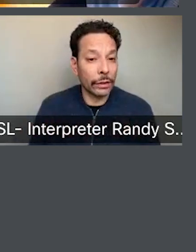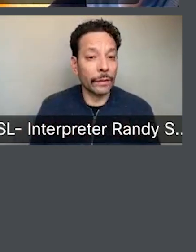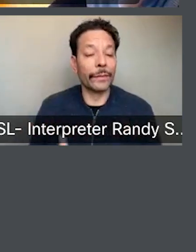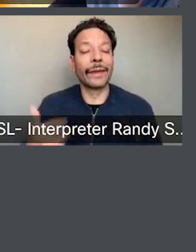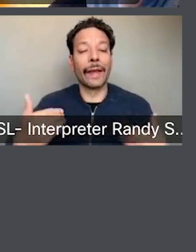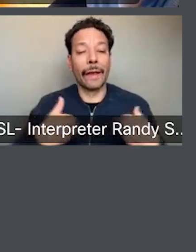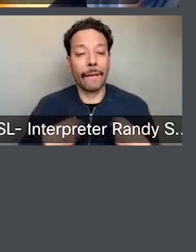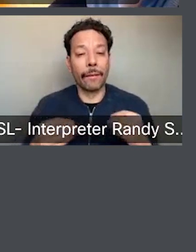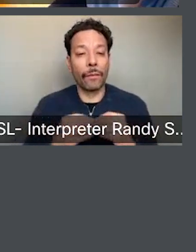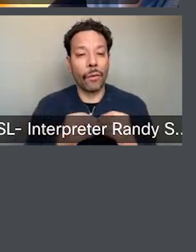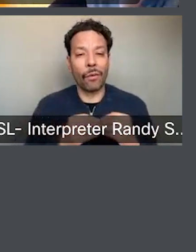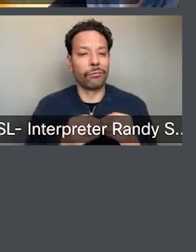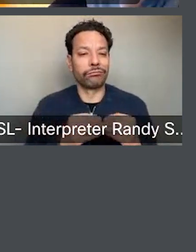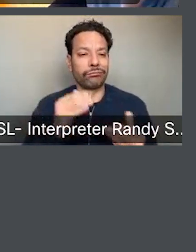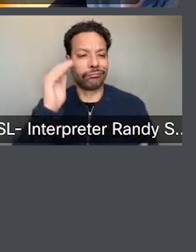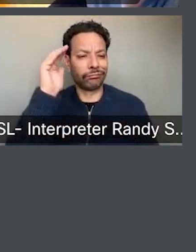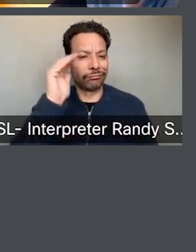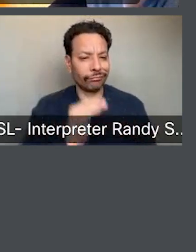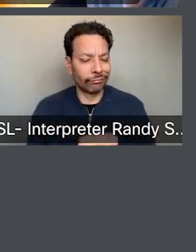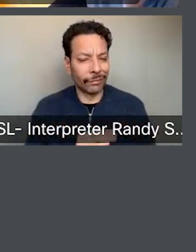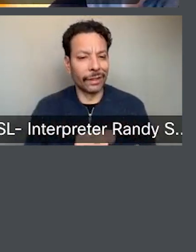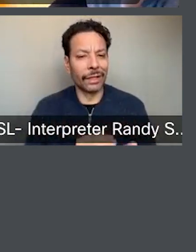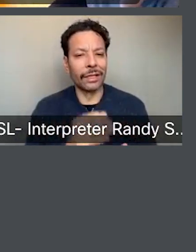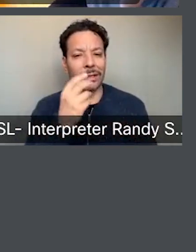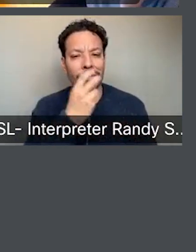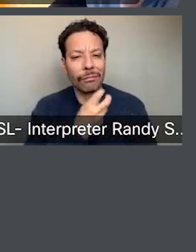poor language comprehension, oral